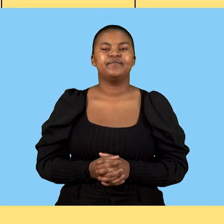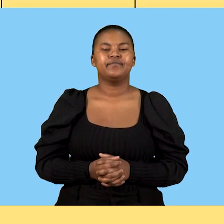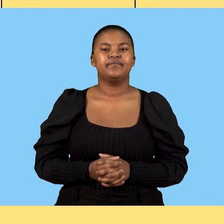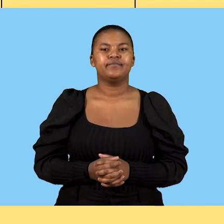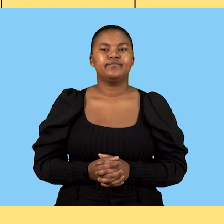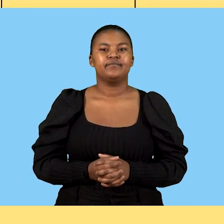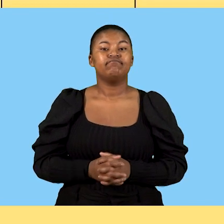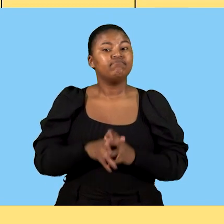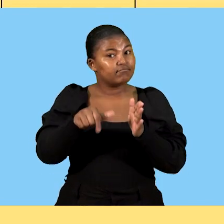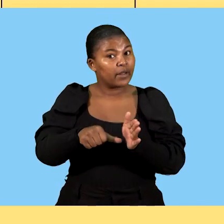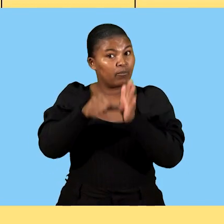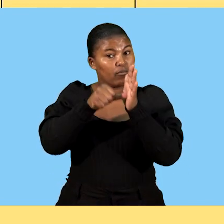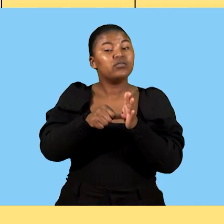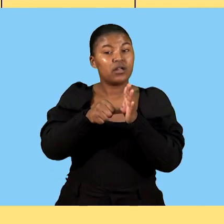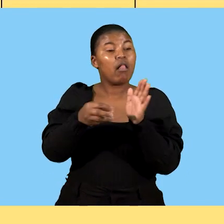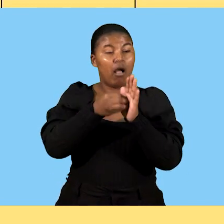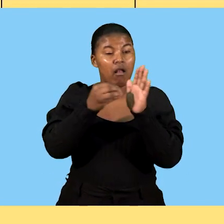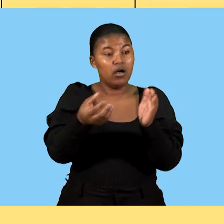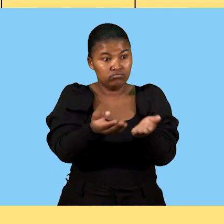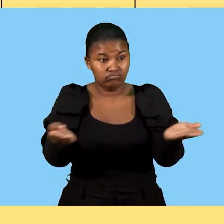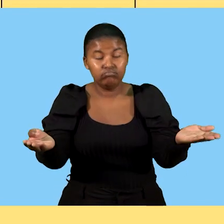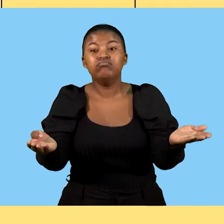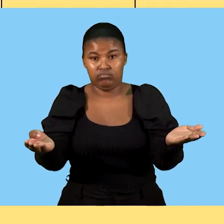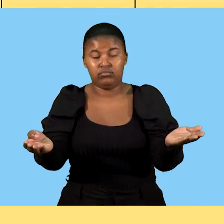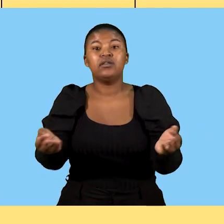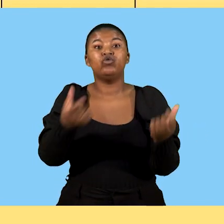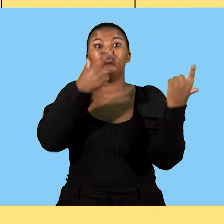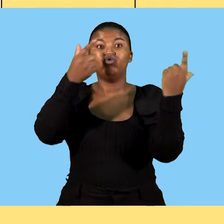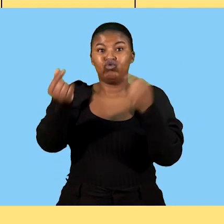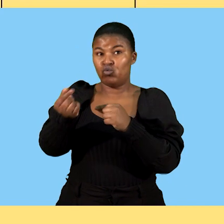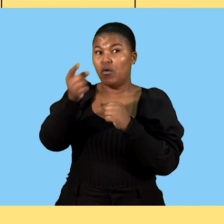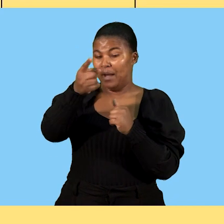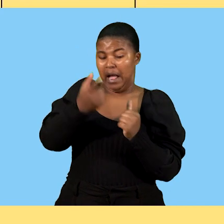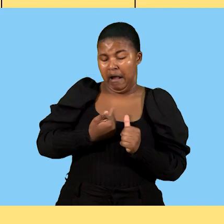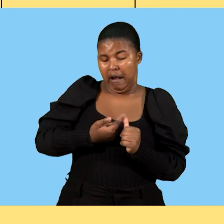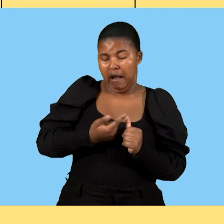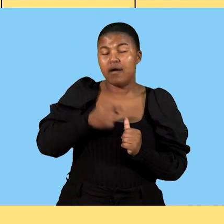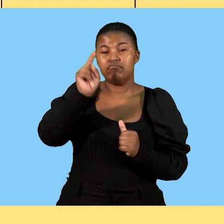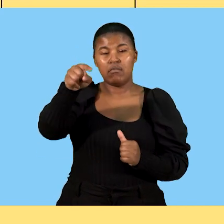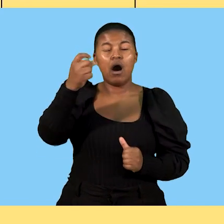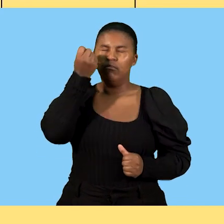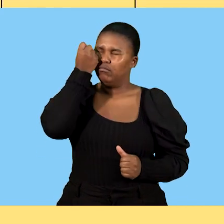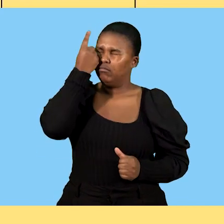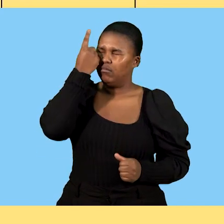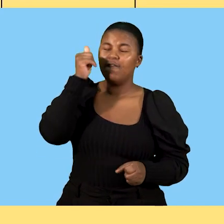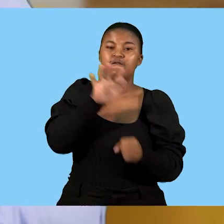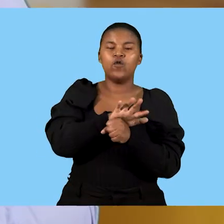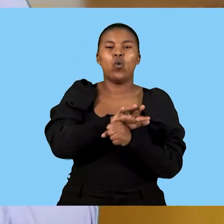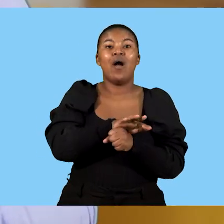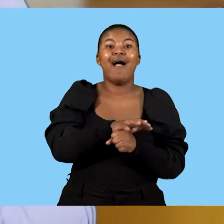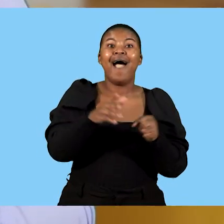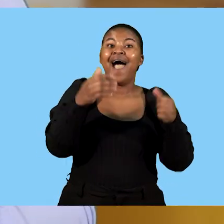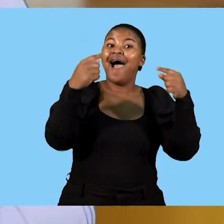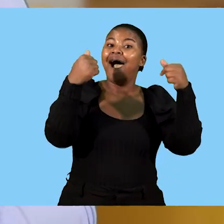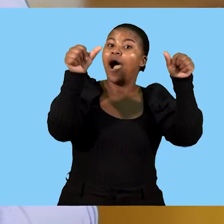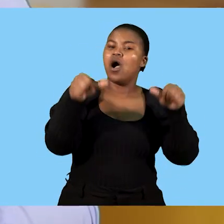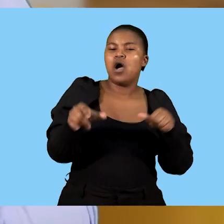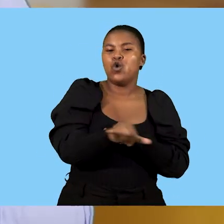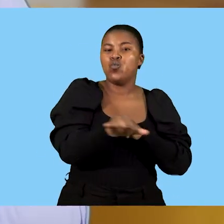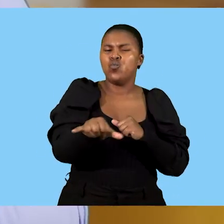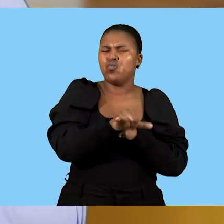250. It is very important, dear learners, that when you do this, you get to understand which account is